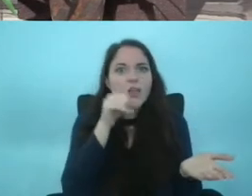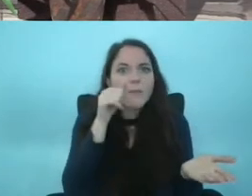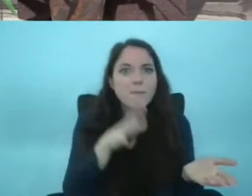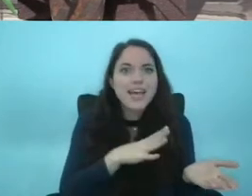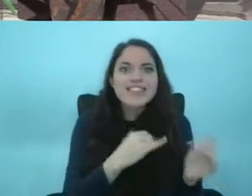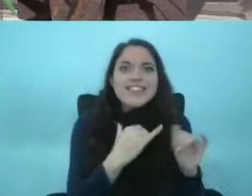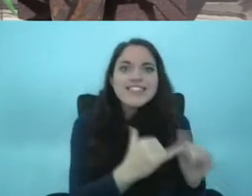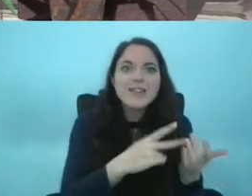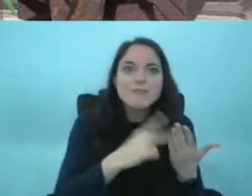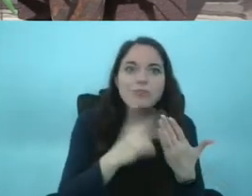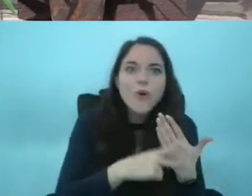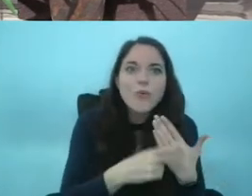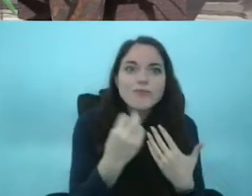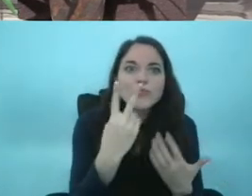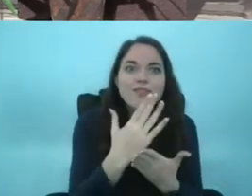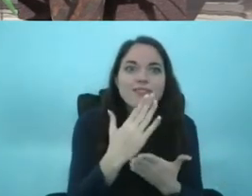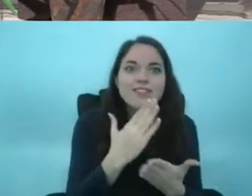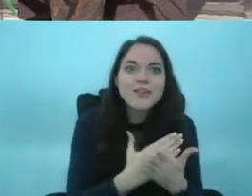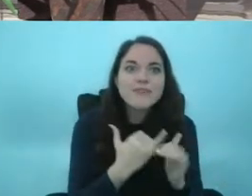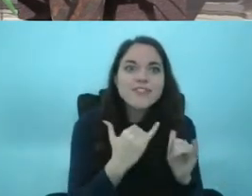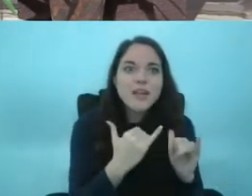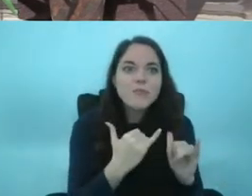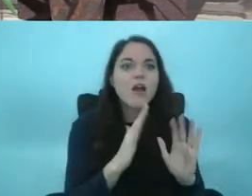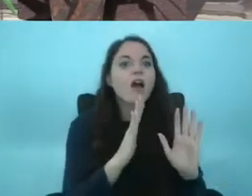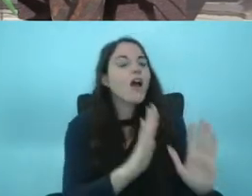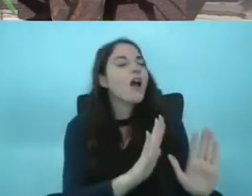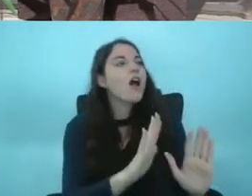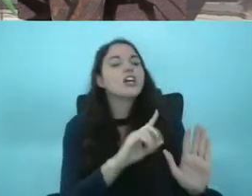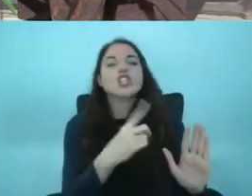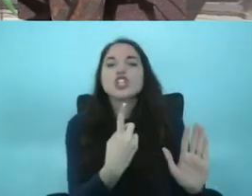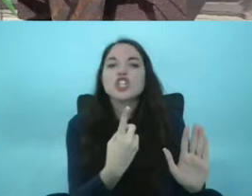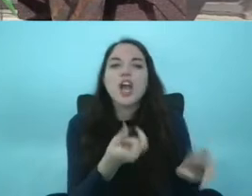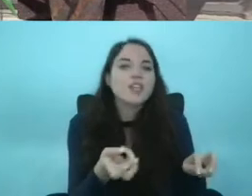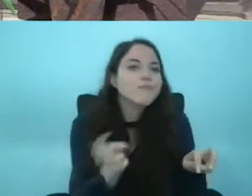the thing, almost sit in his lap, and